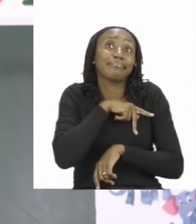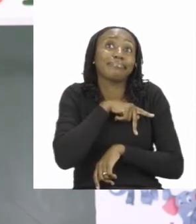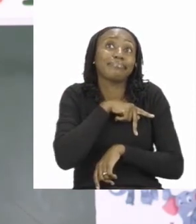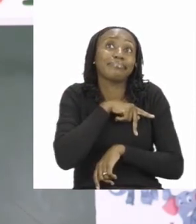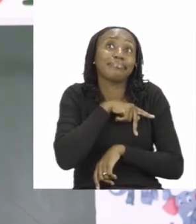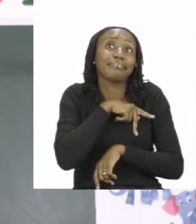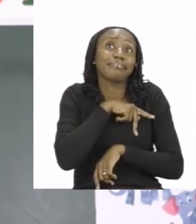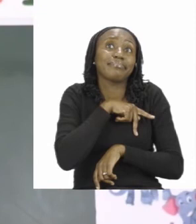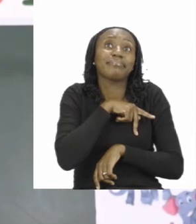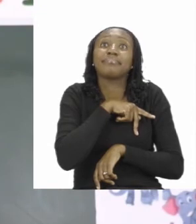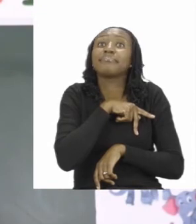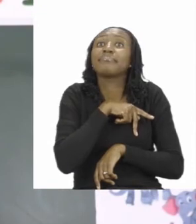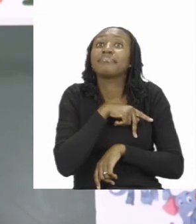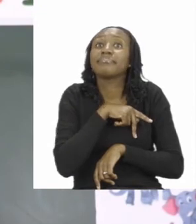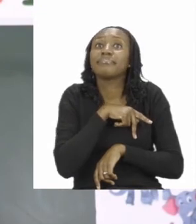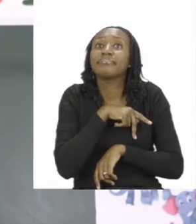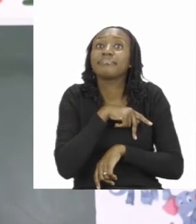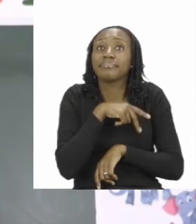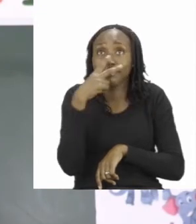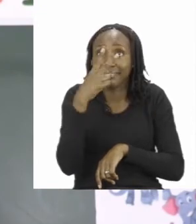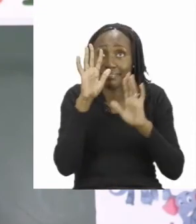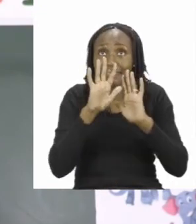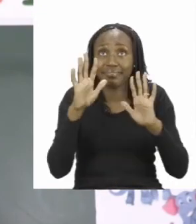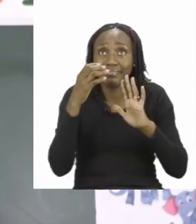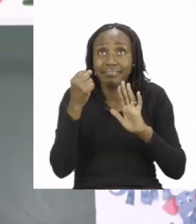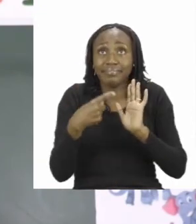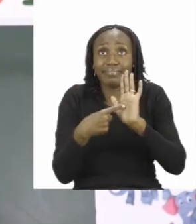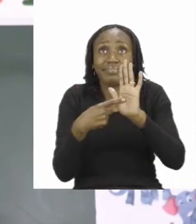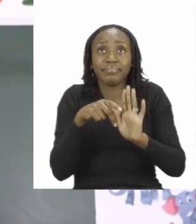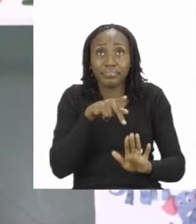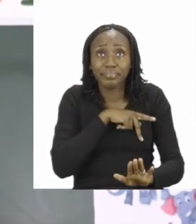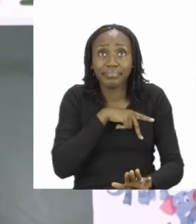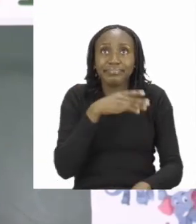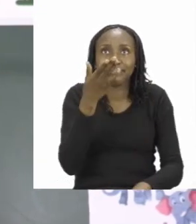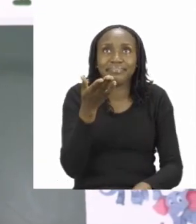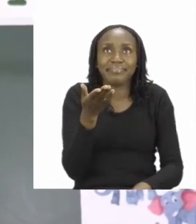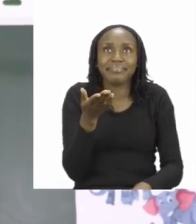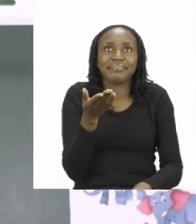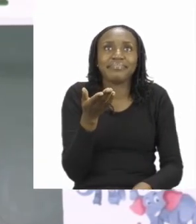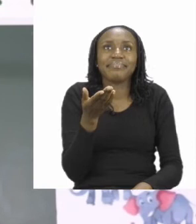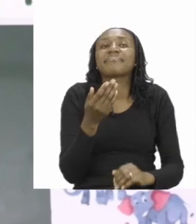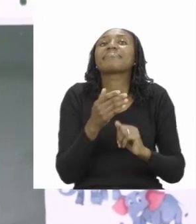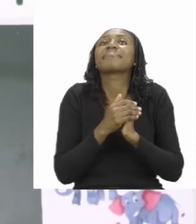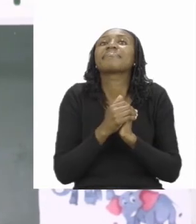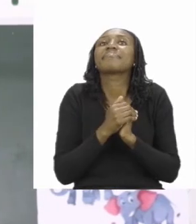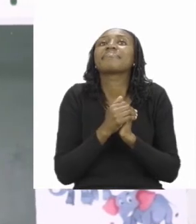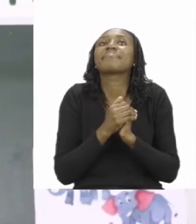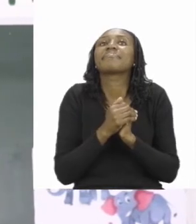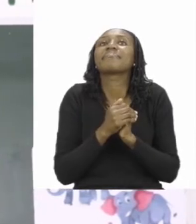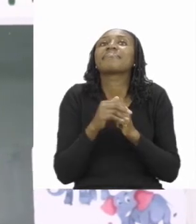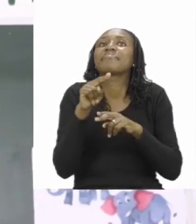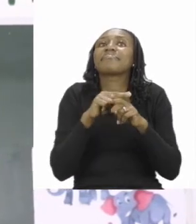purple looks like. On my colors here, I have the color purple. So you are going to use the